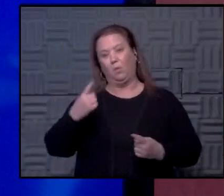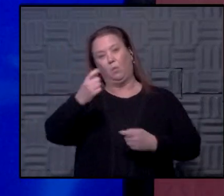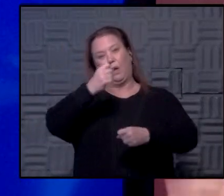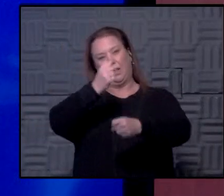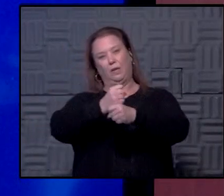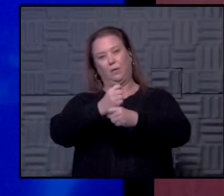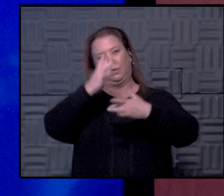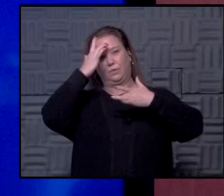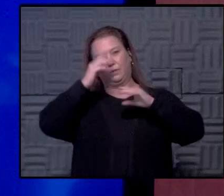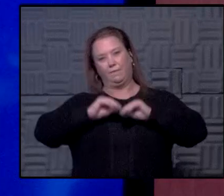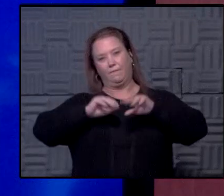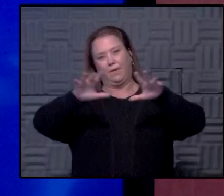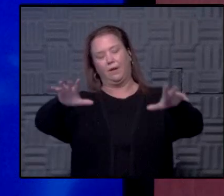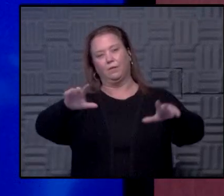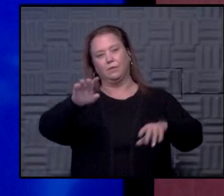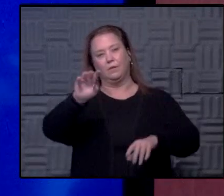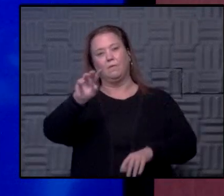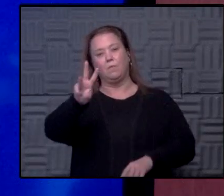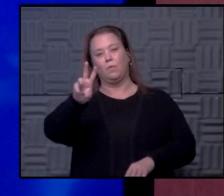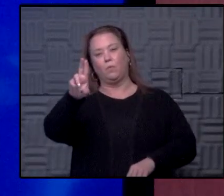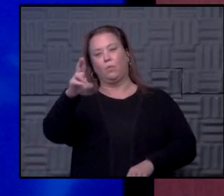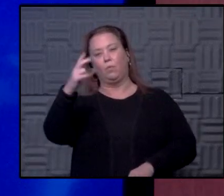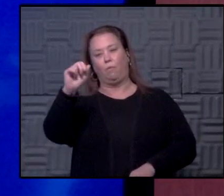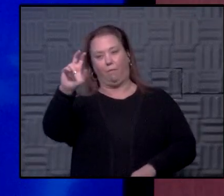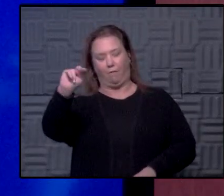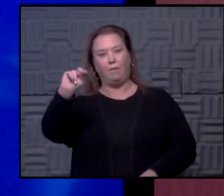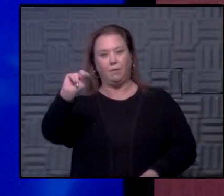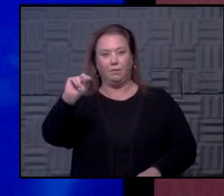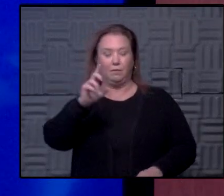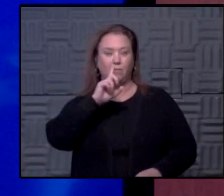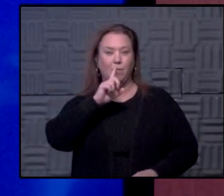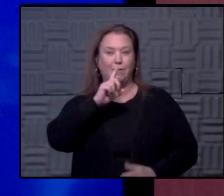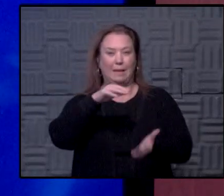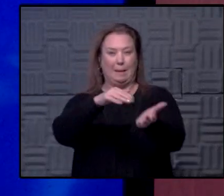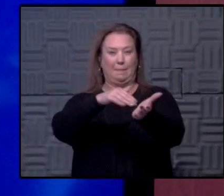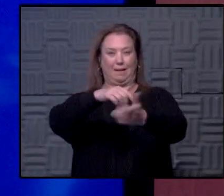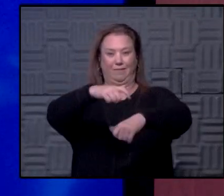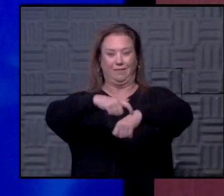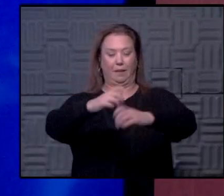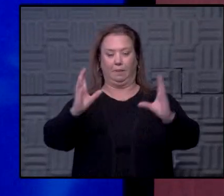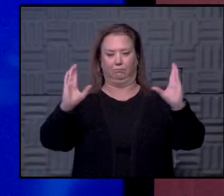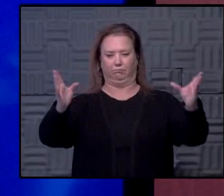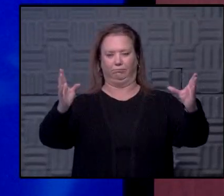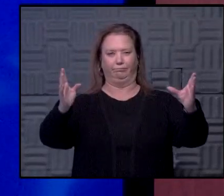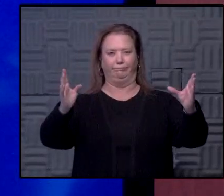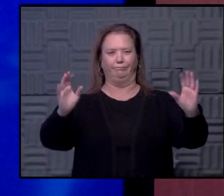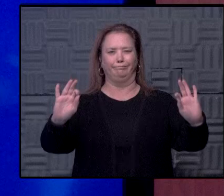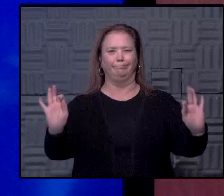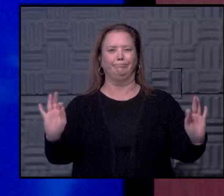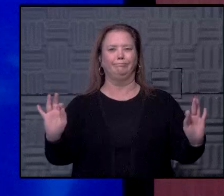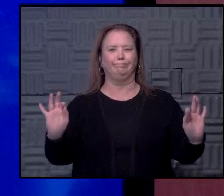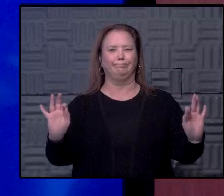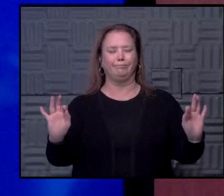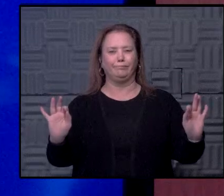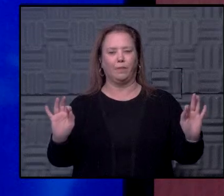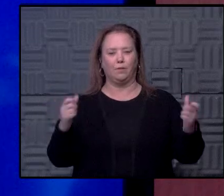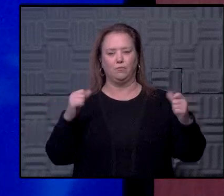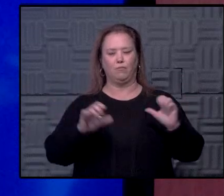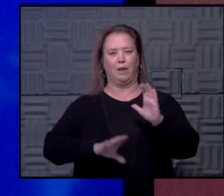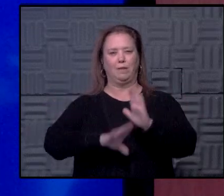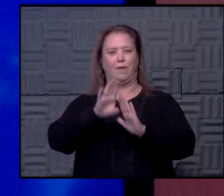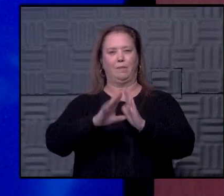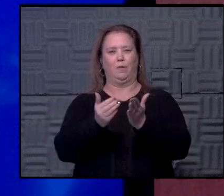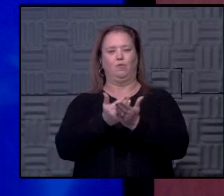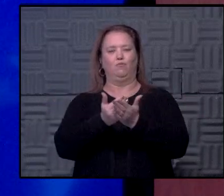since the virus was described from Wuhan. And the reality is, in medical time, that's like a minuscule amount of time to try and develop new